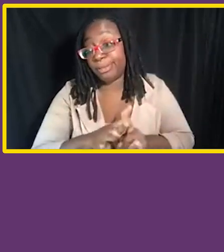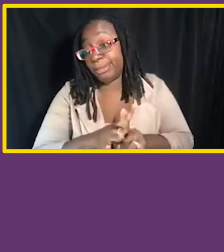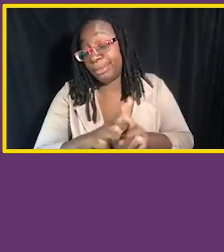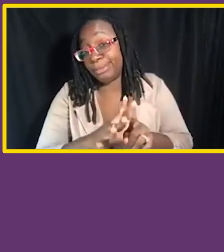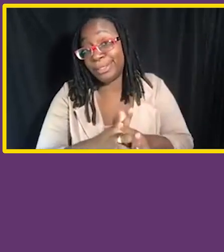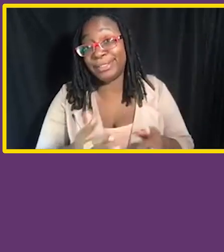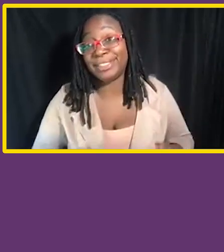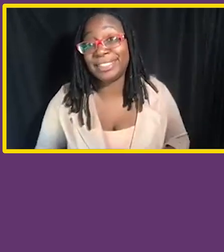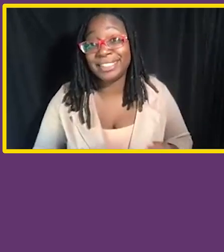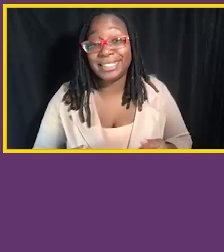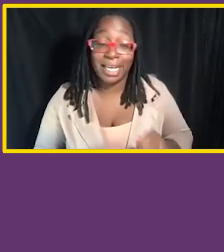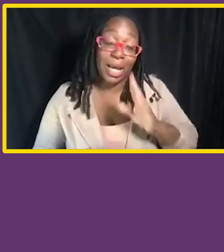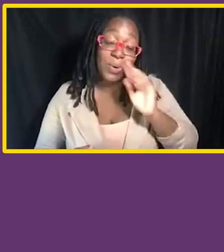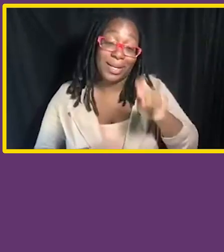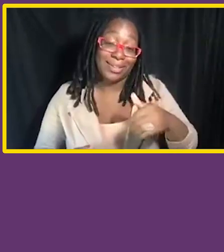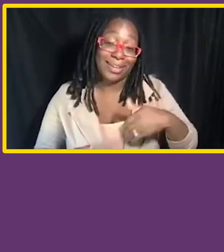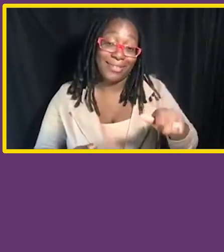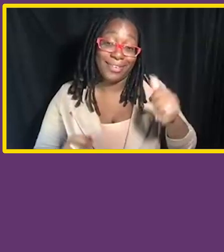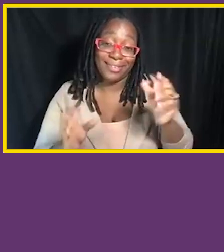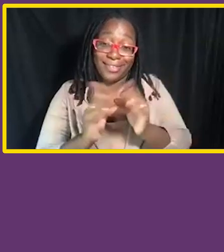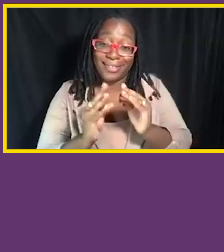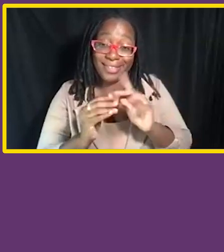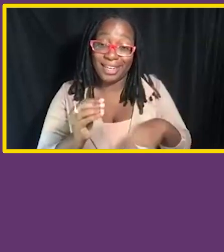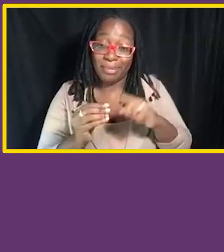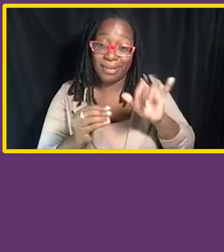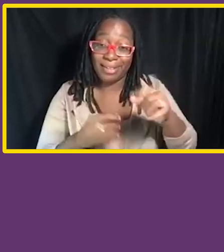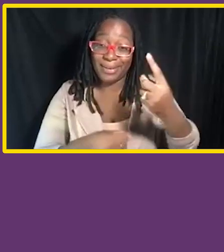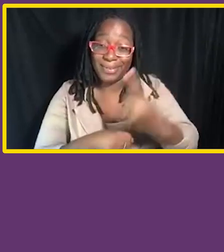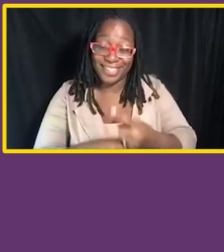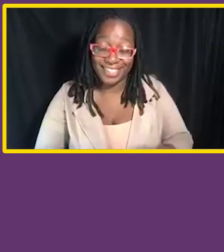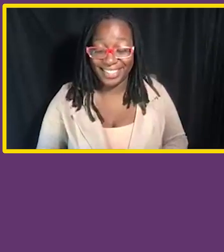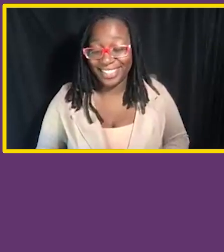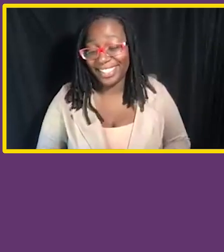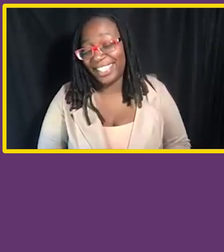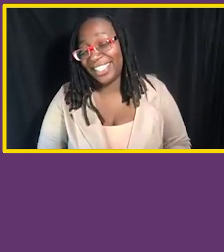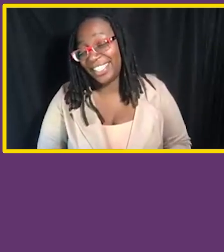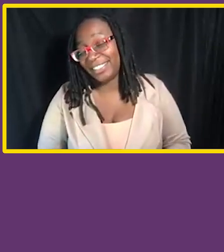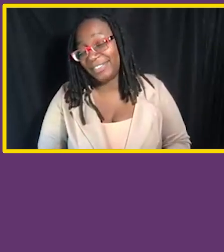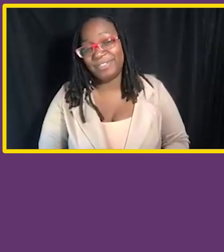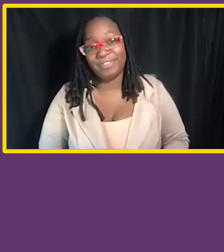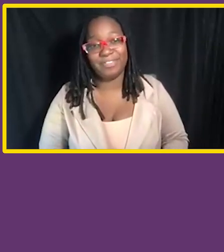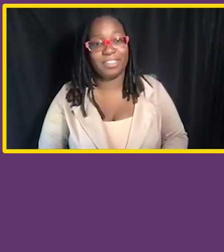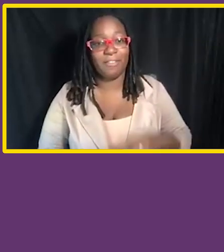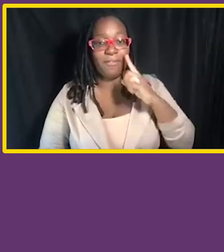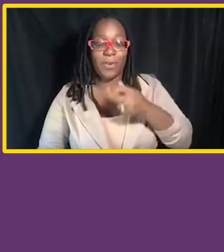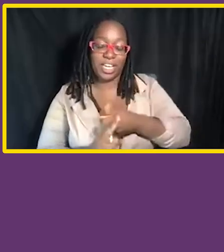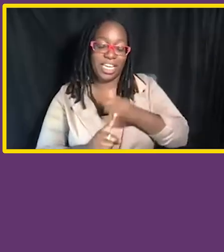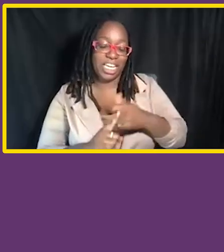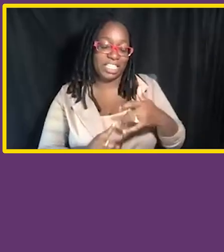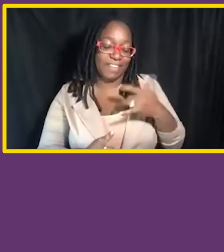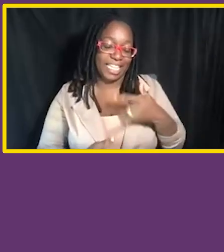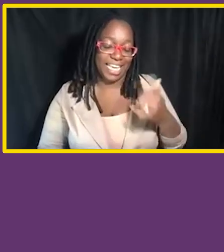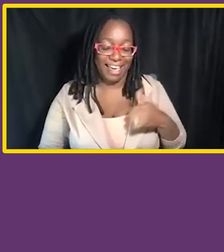we'll have that another session about that one day. You know, for each feeling I have to have a drink.